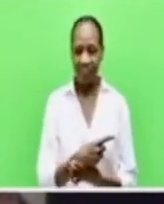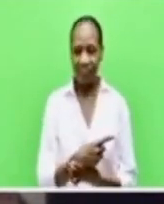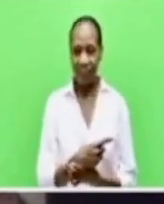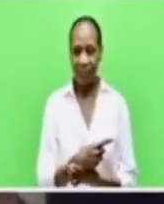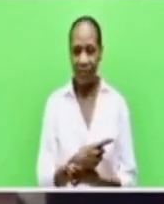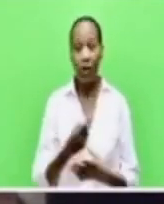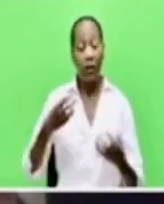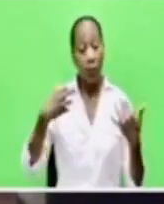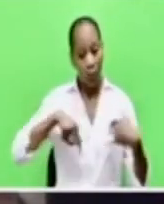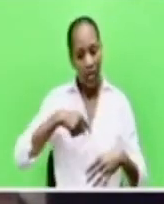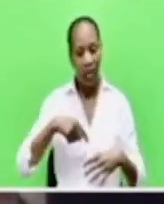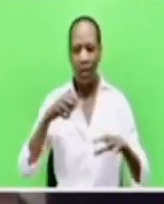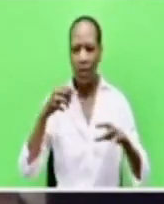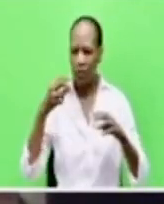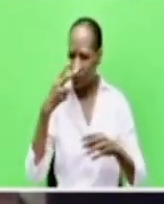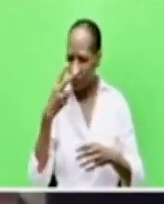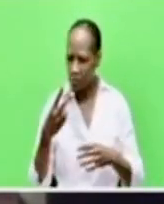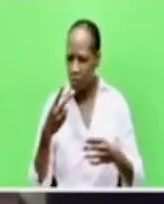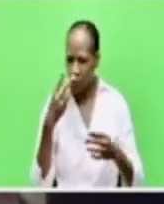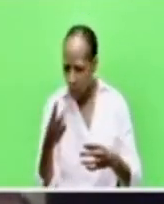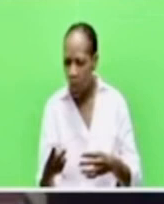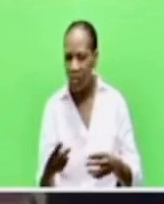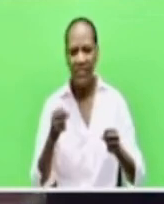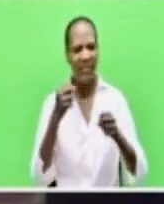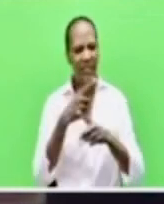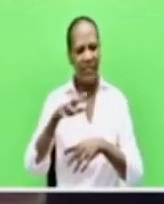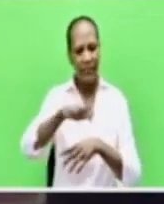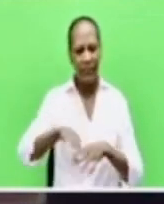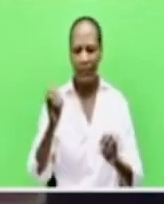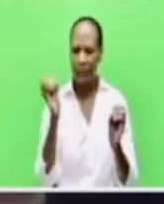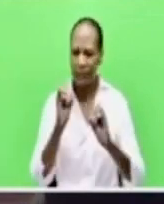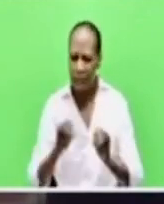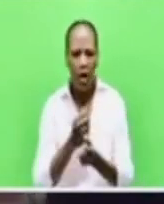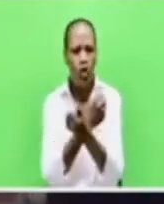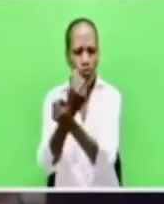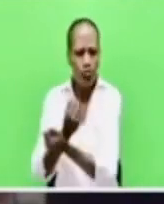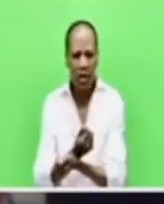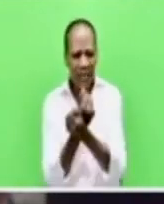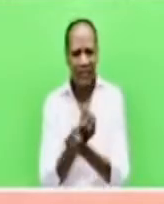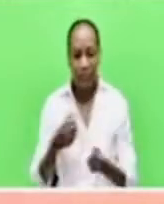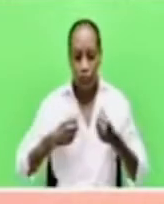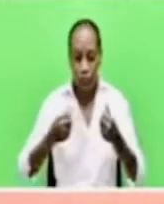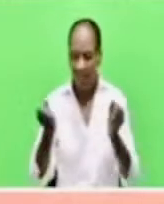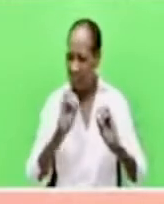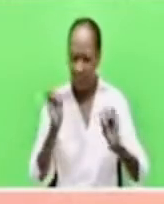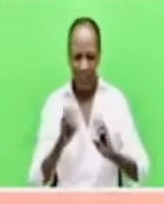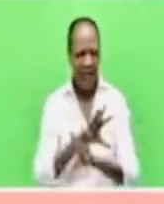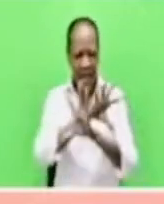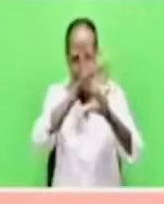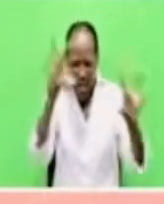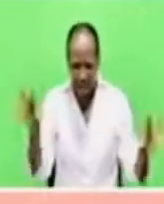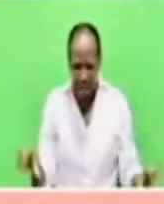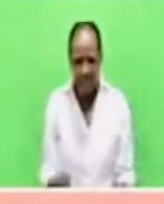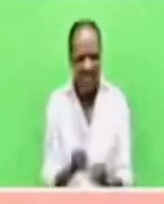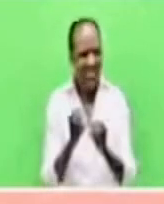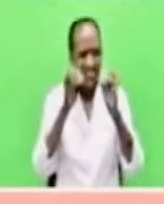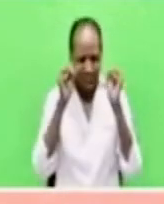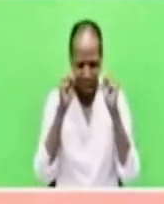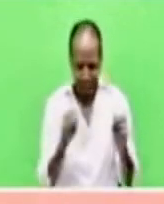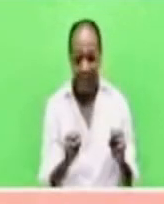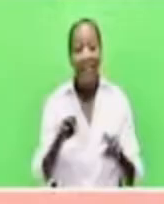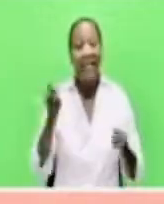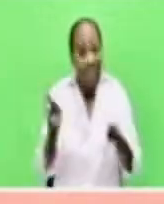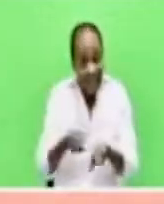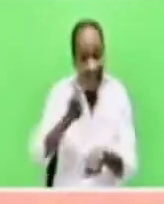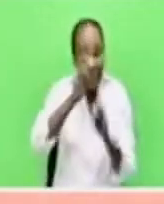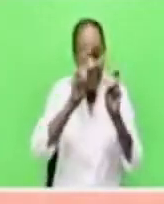taxi ranks and buses were empty, no trains or trucks were moving on the day, and even load shedding was